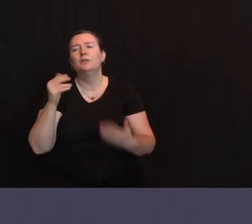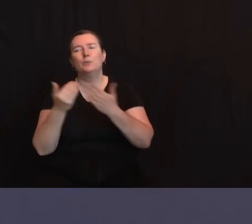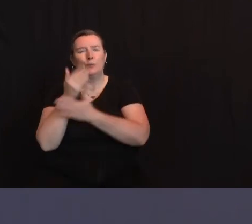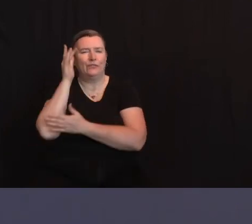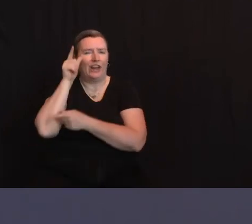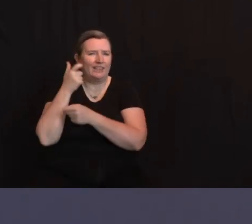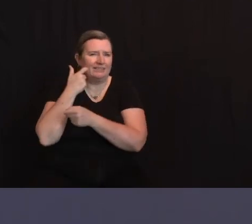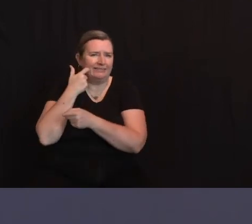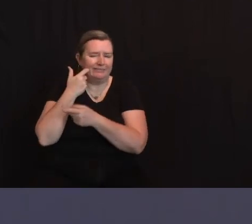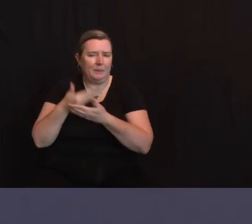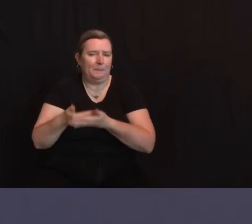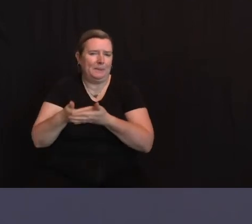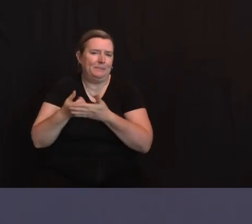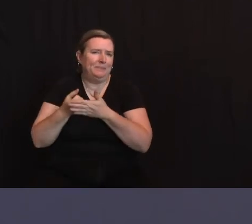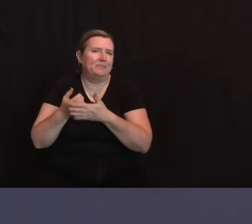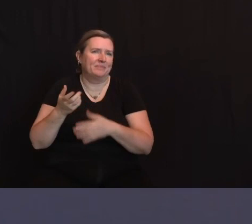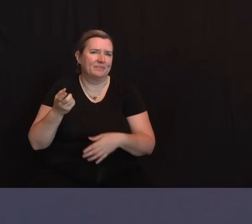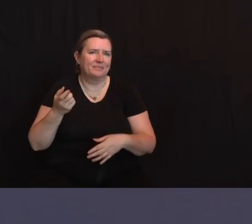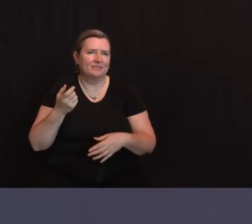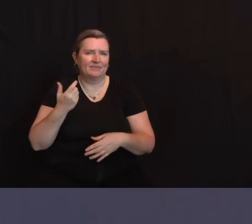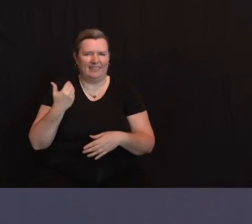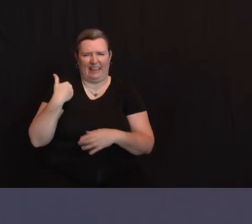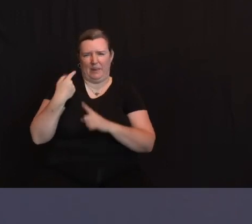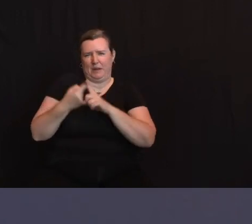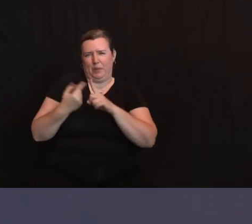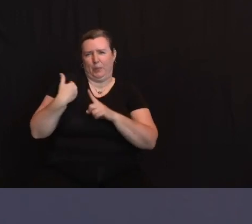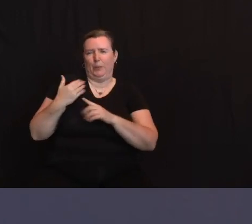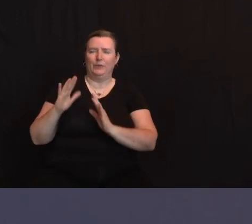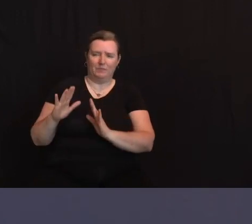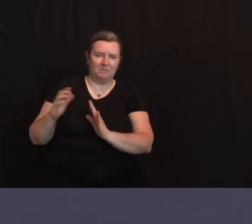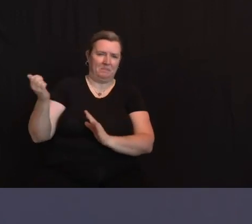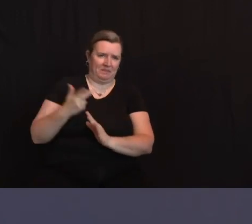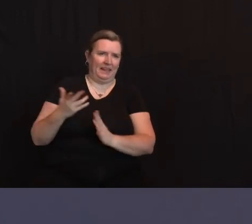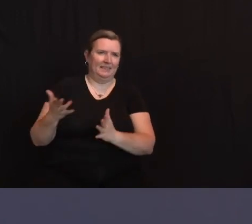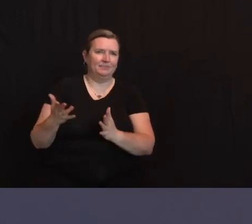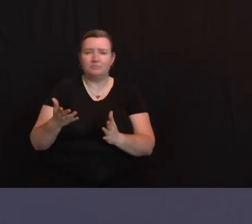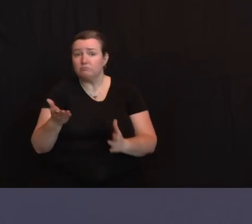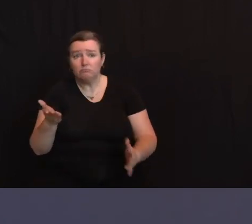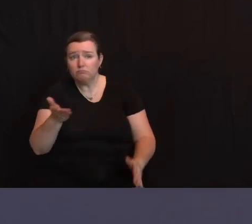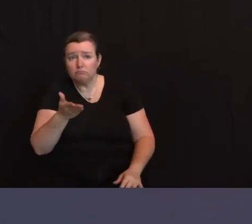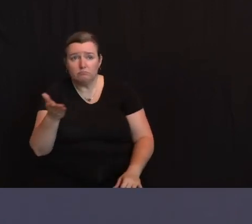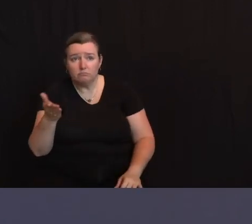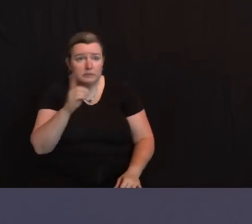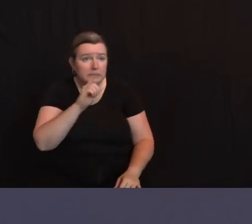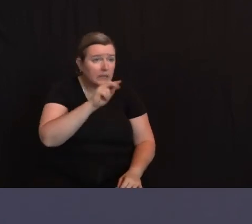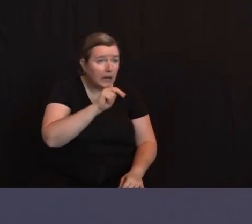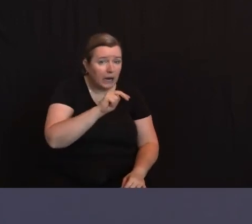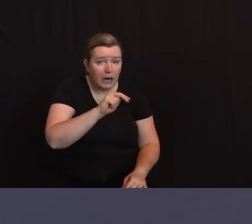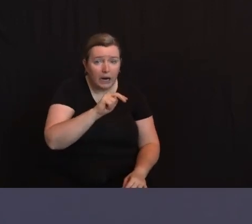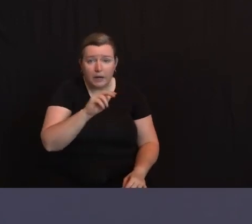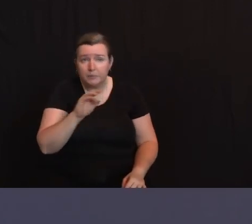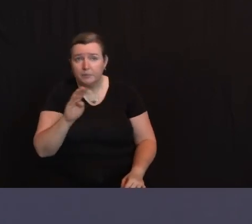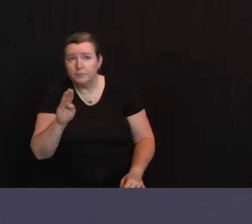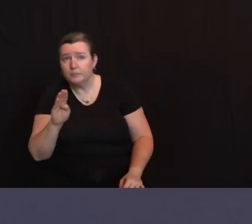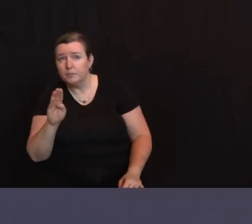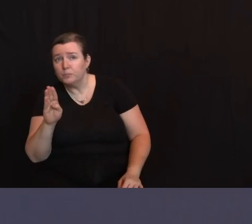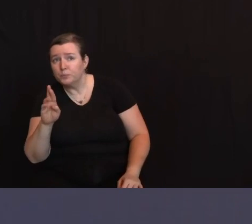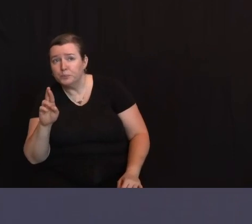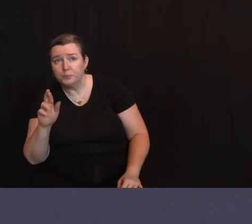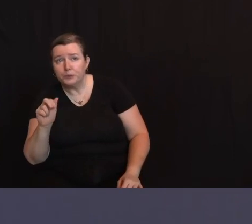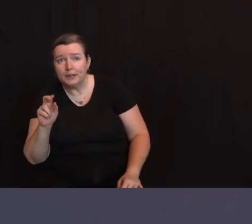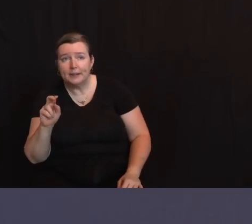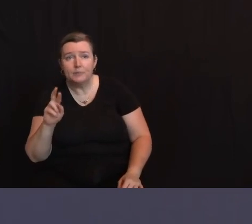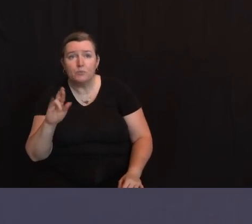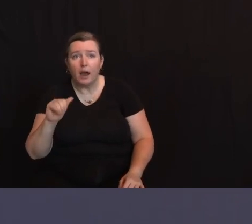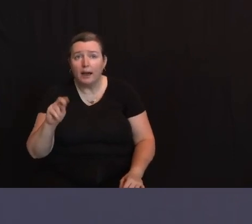We'll continue with, I've lost Dan Bryan somewhere. Dan is there. We'll continue with Monday, Wednesday, Friday, unless you